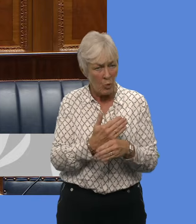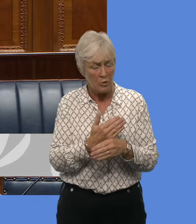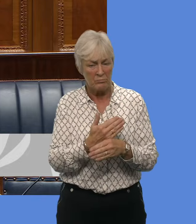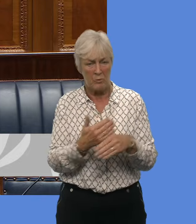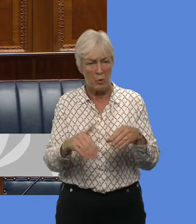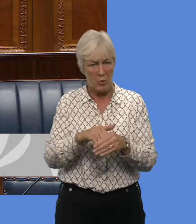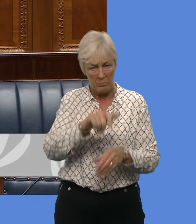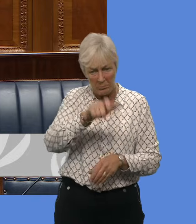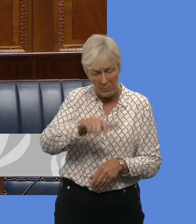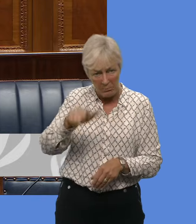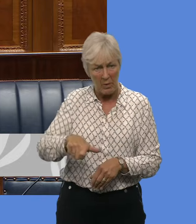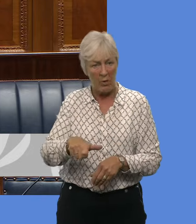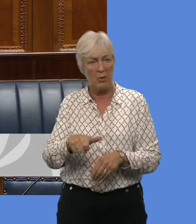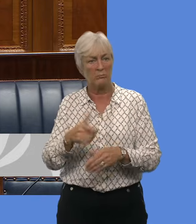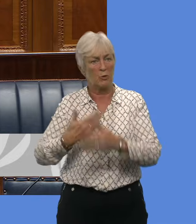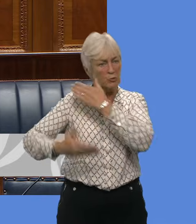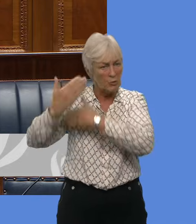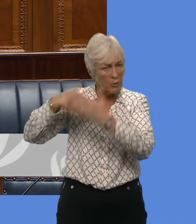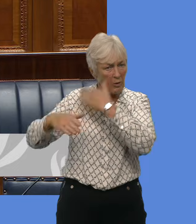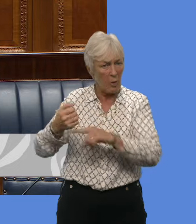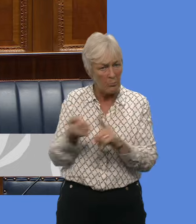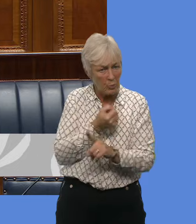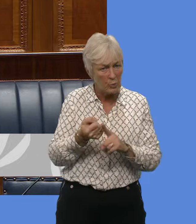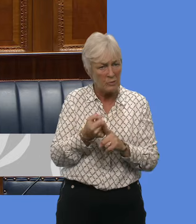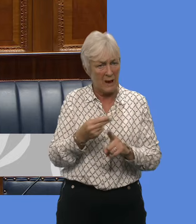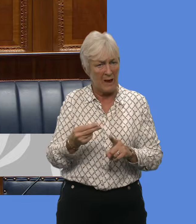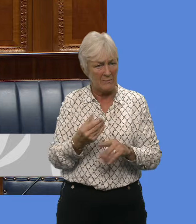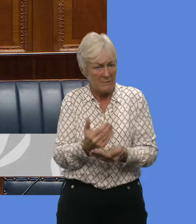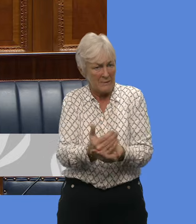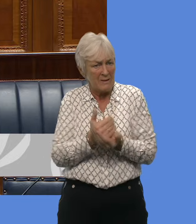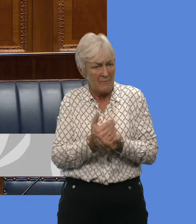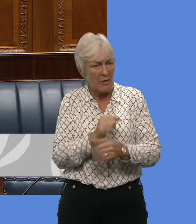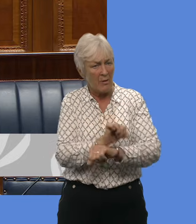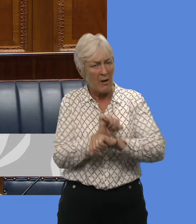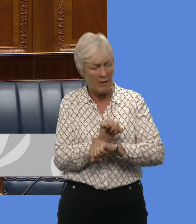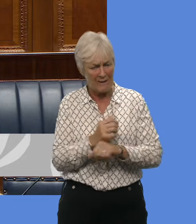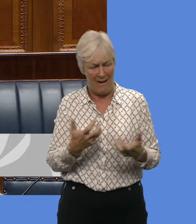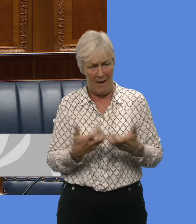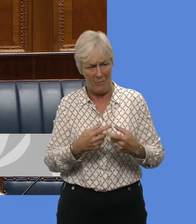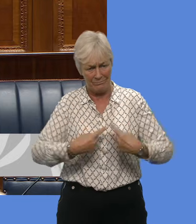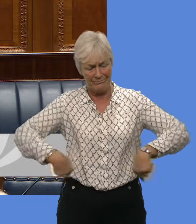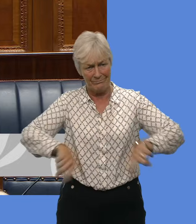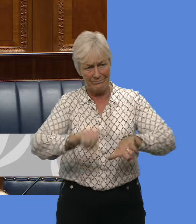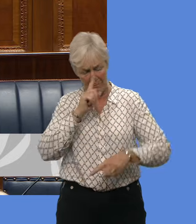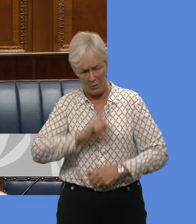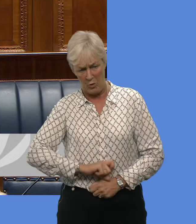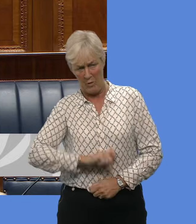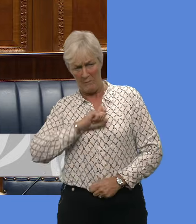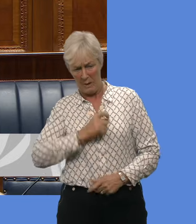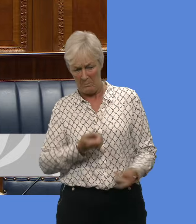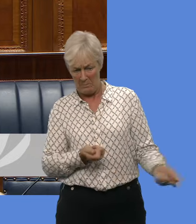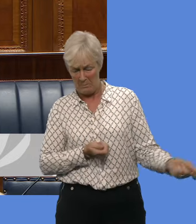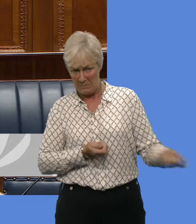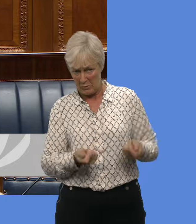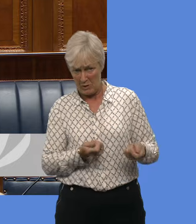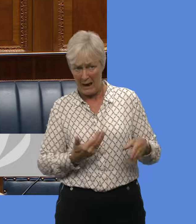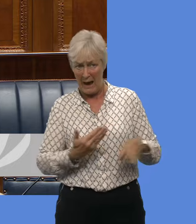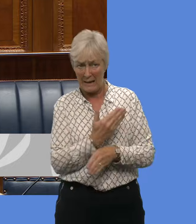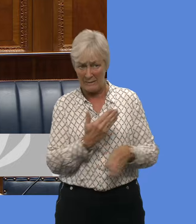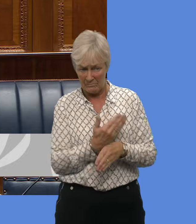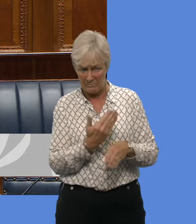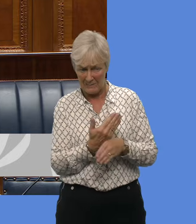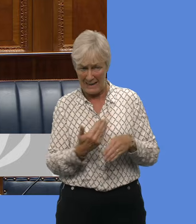victims, historical abuse and safeguarding. How can the victims of abuse be confident that ministers in the Executive Office act at all times